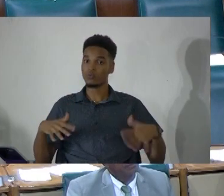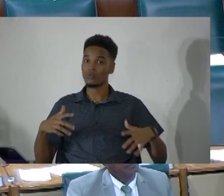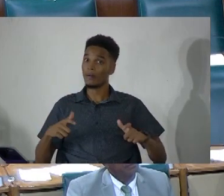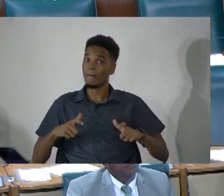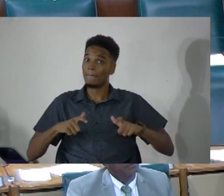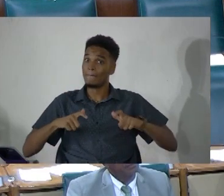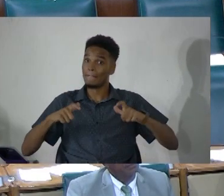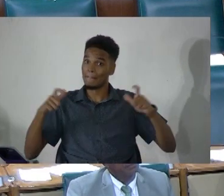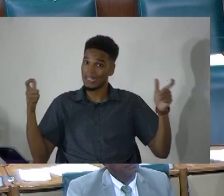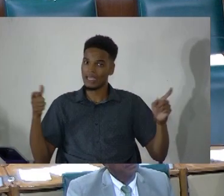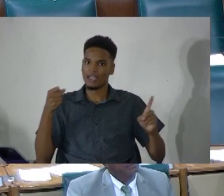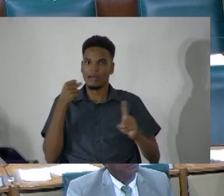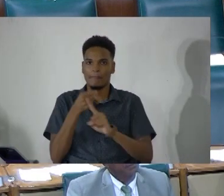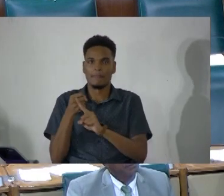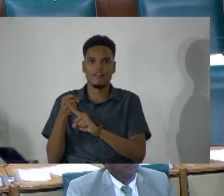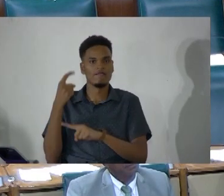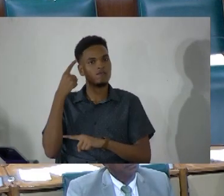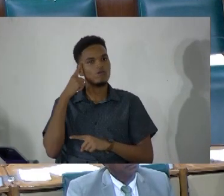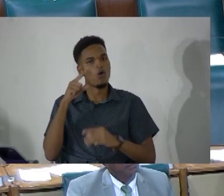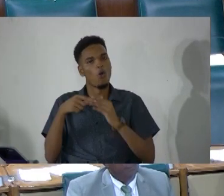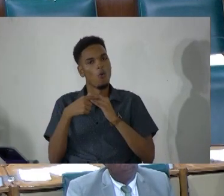implications for the quality